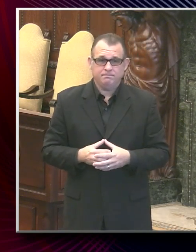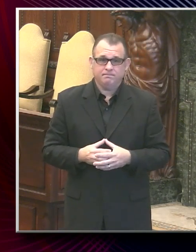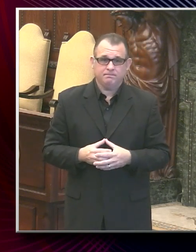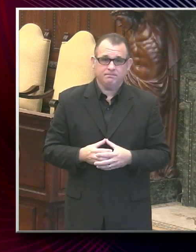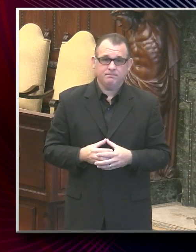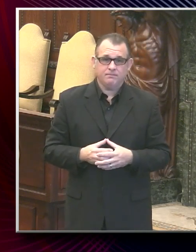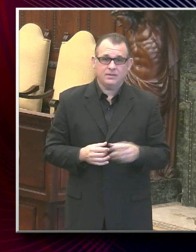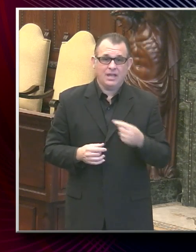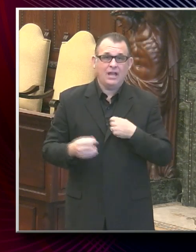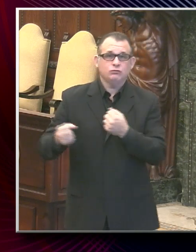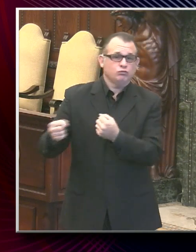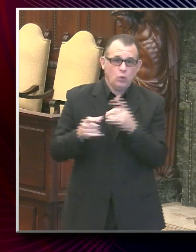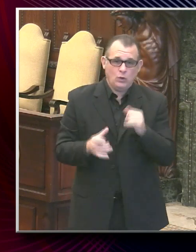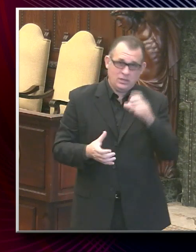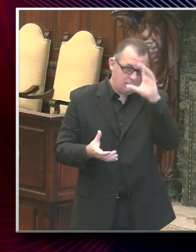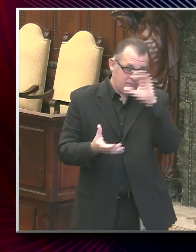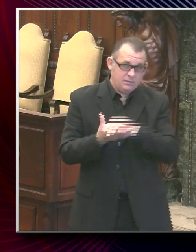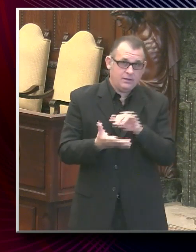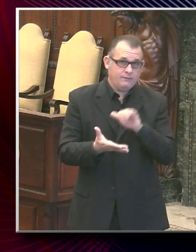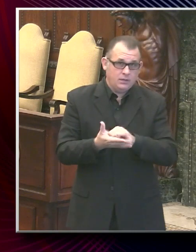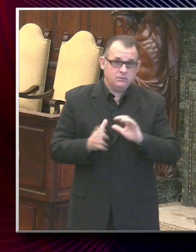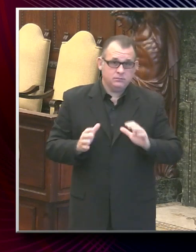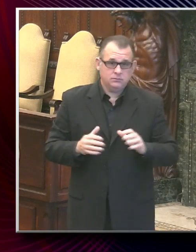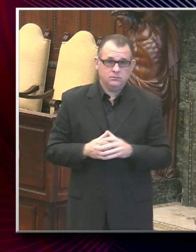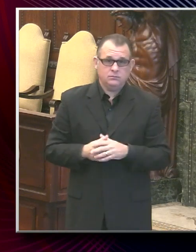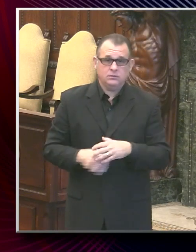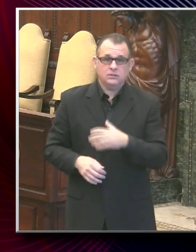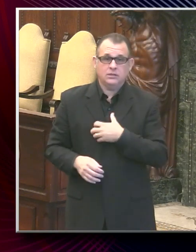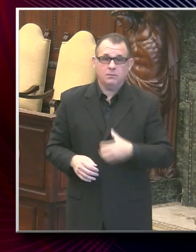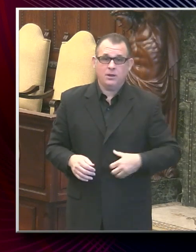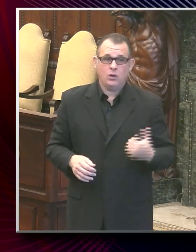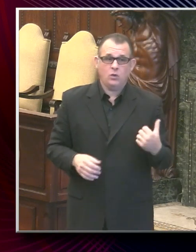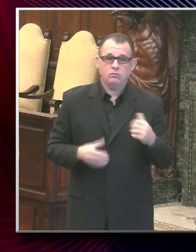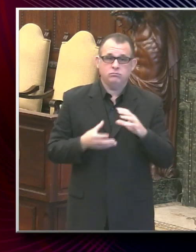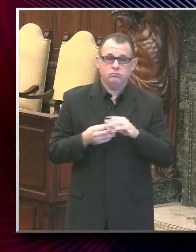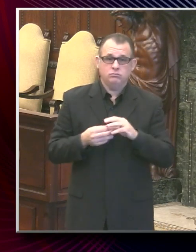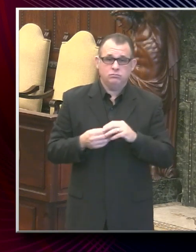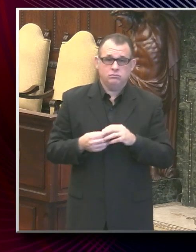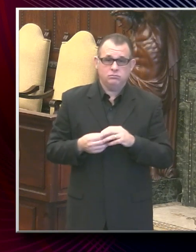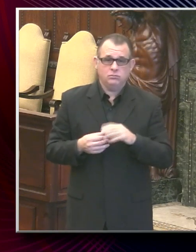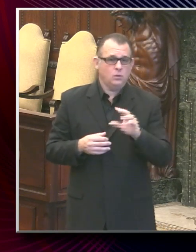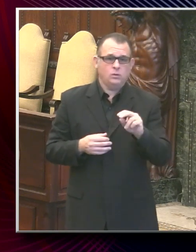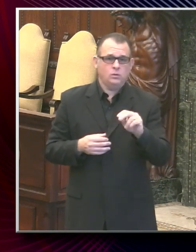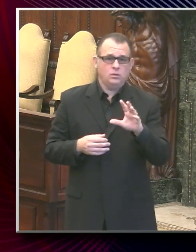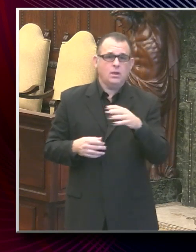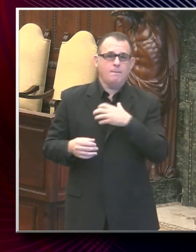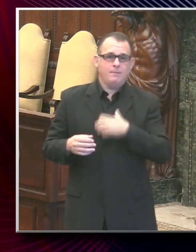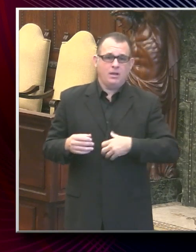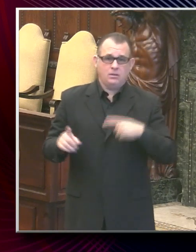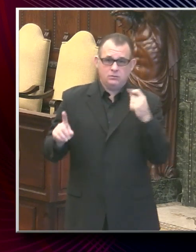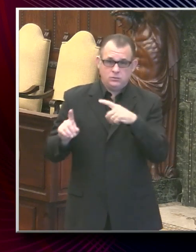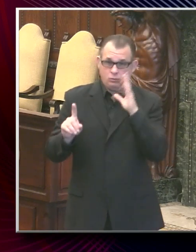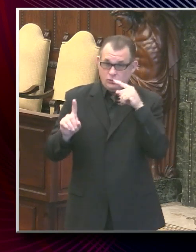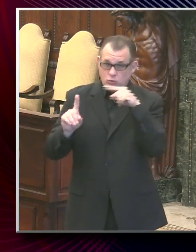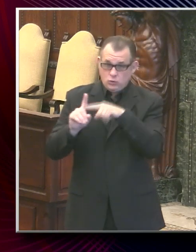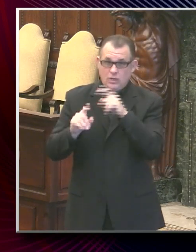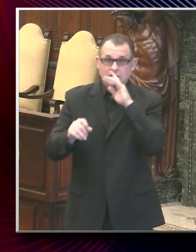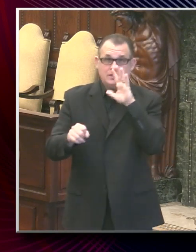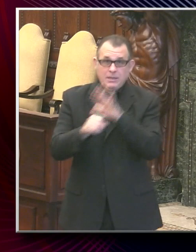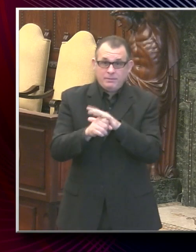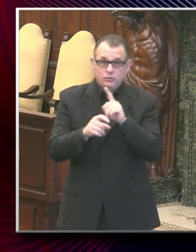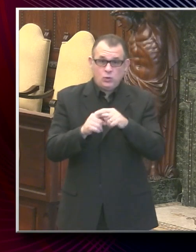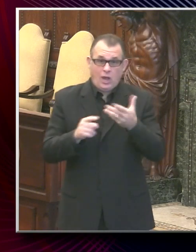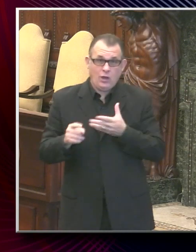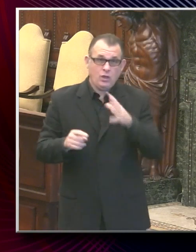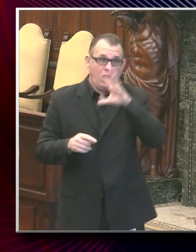I strongly believe that. And then the mayor, considering Brian's comments, would you commit to hiring an African-American woman in the role? We